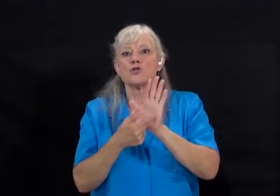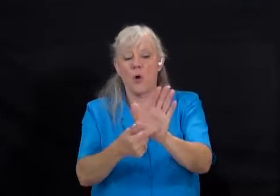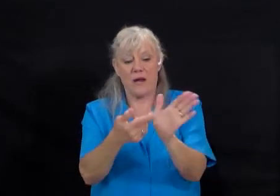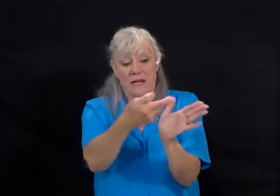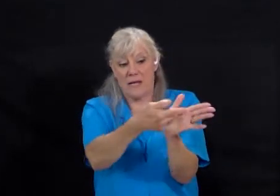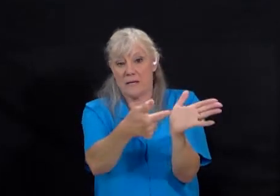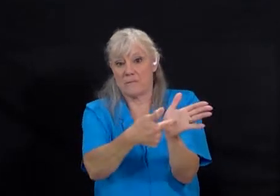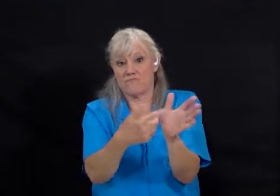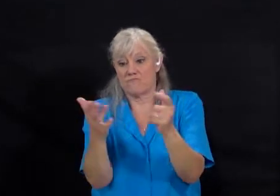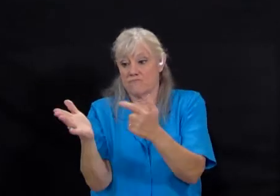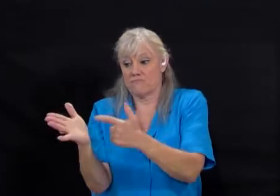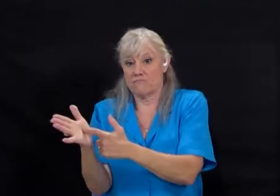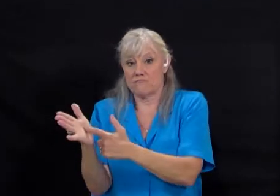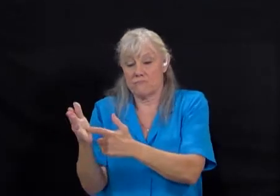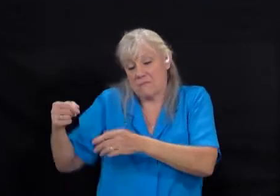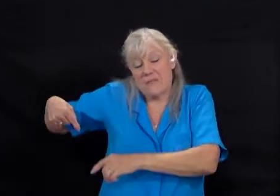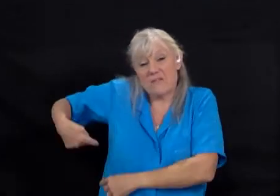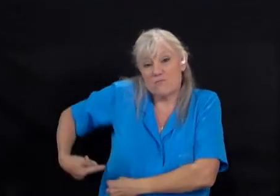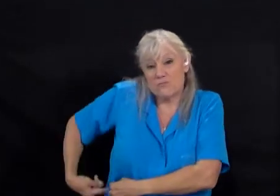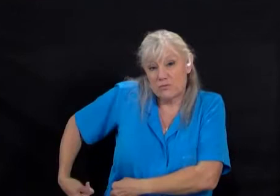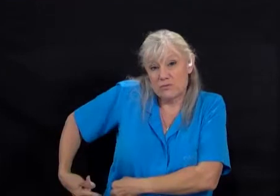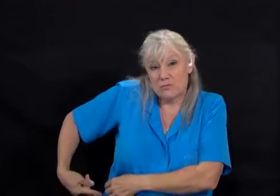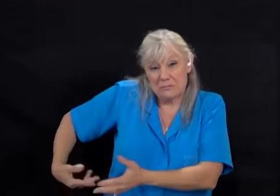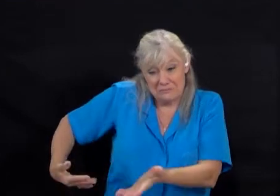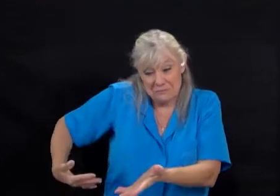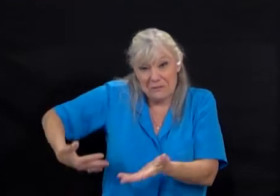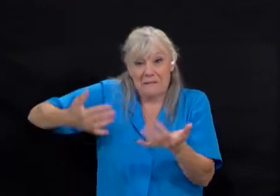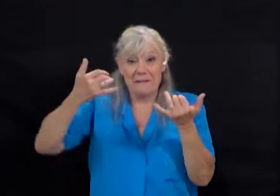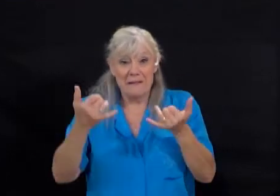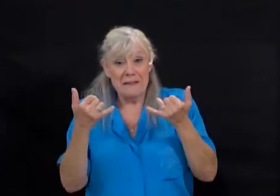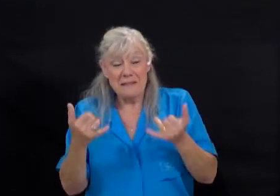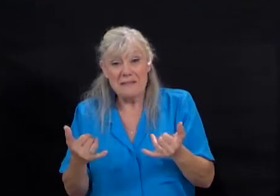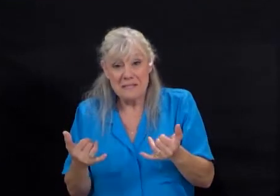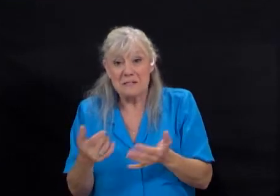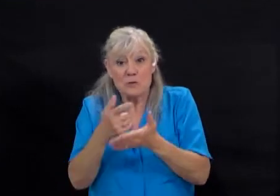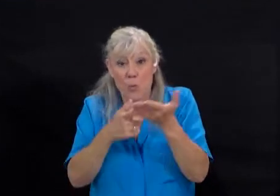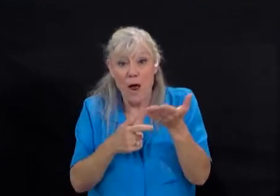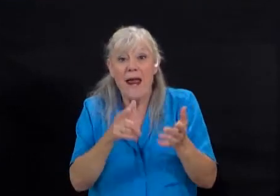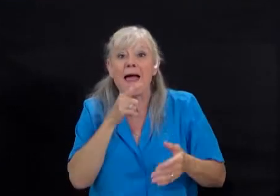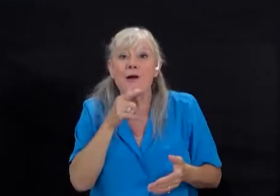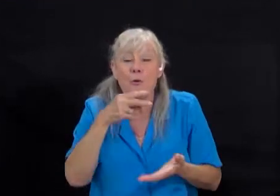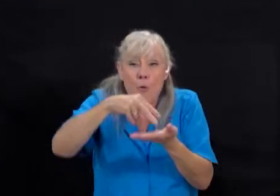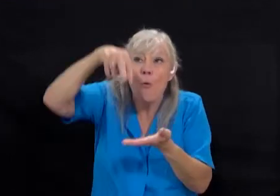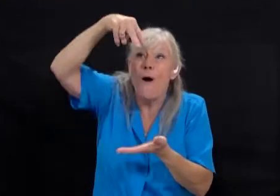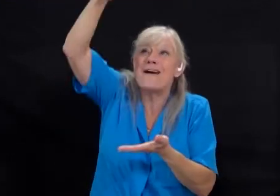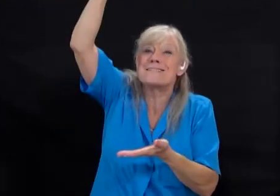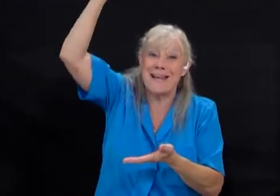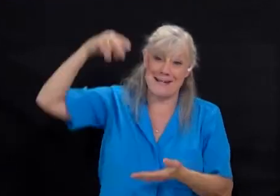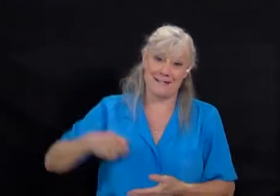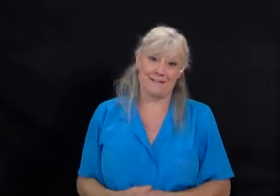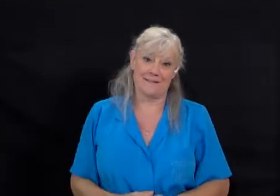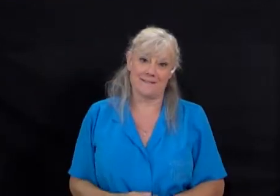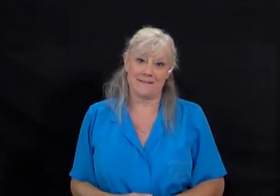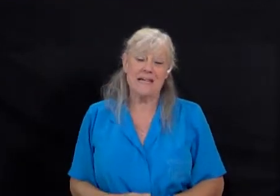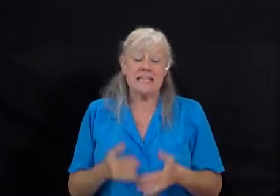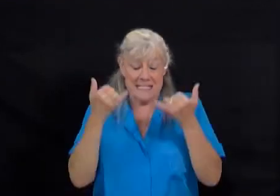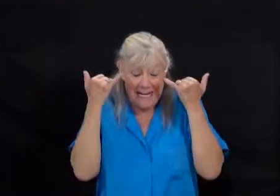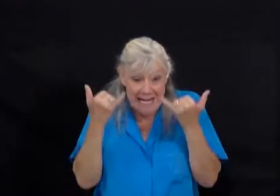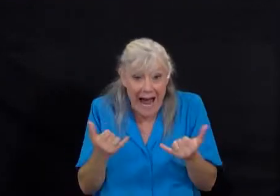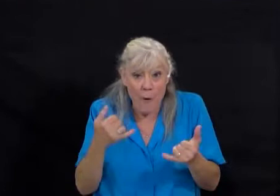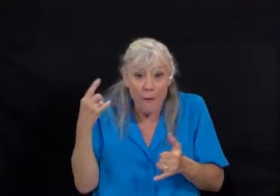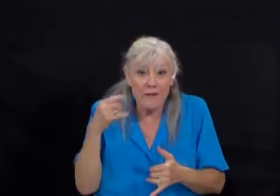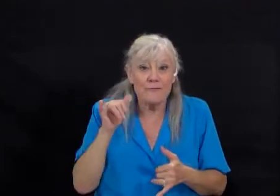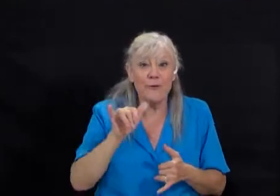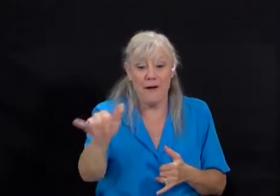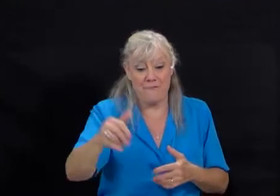a spear. This is what and who ascended. This is what now and forever is a